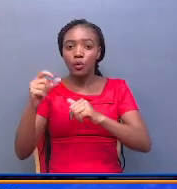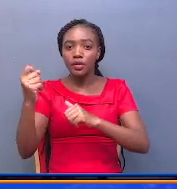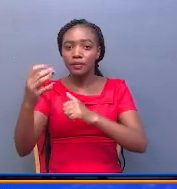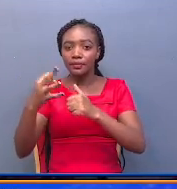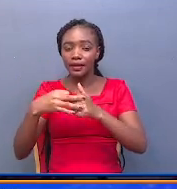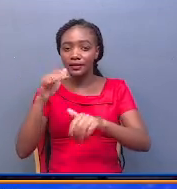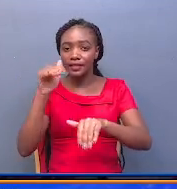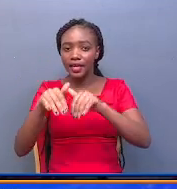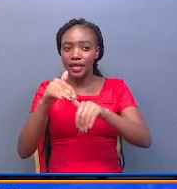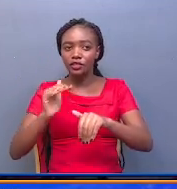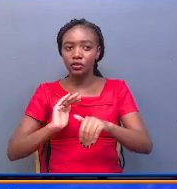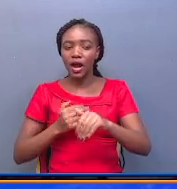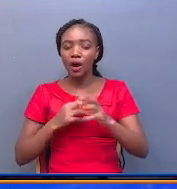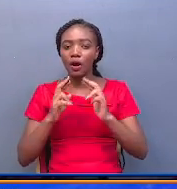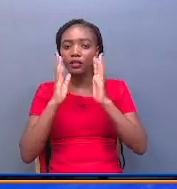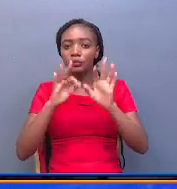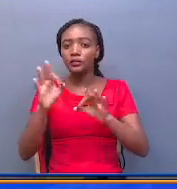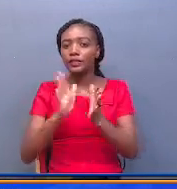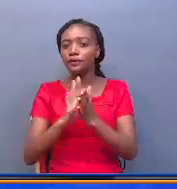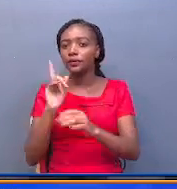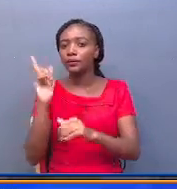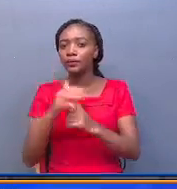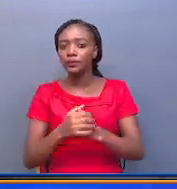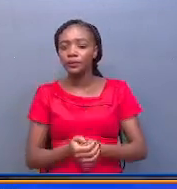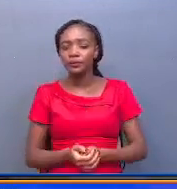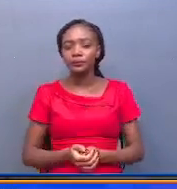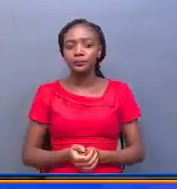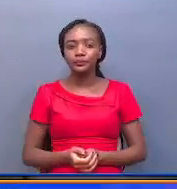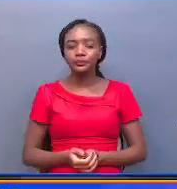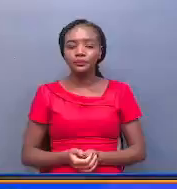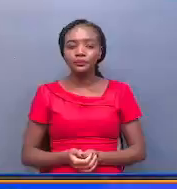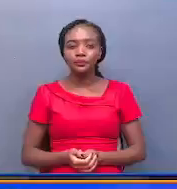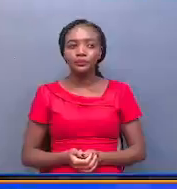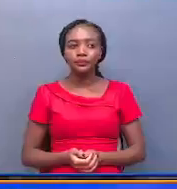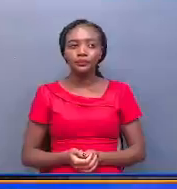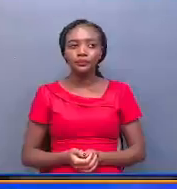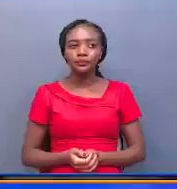August polls. Mwangi Maina with the details.